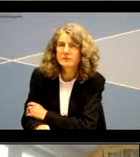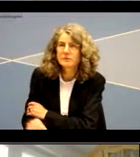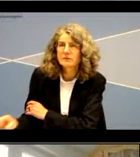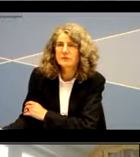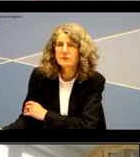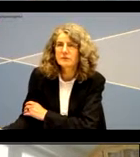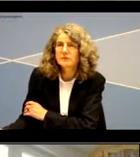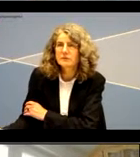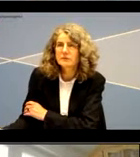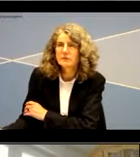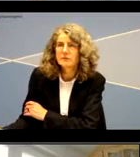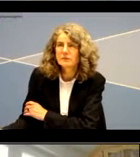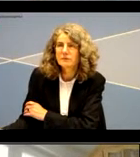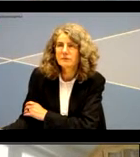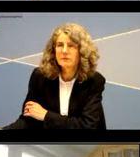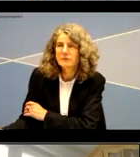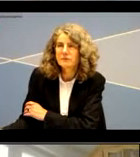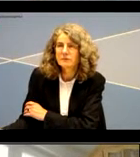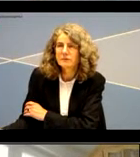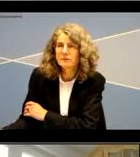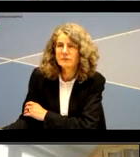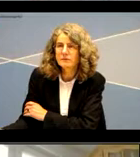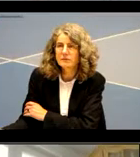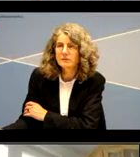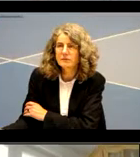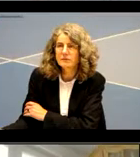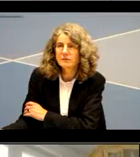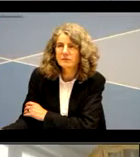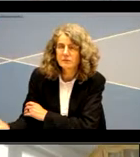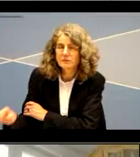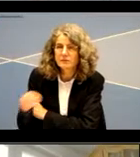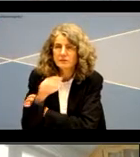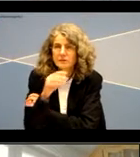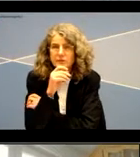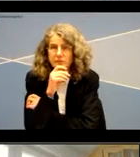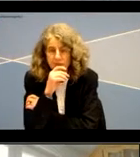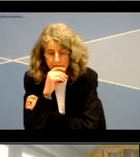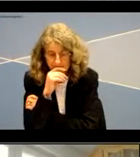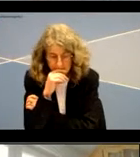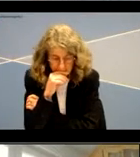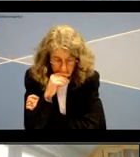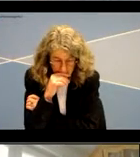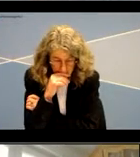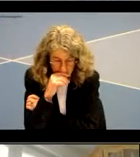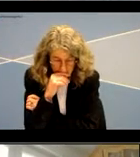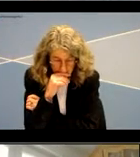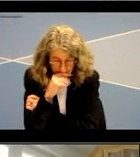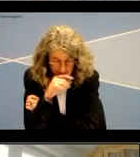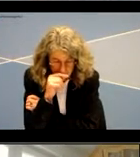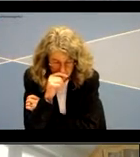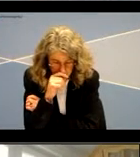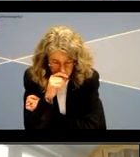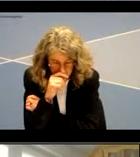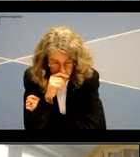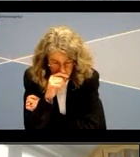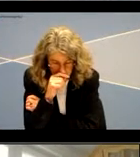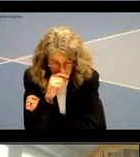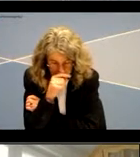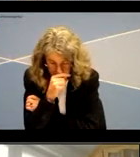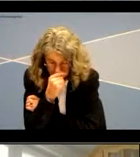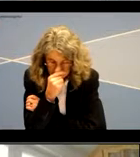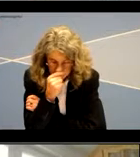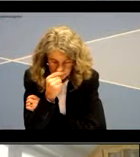lower internet literacy. So for the Joneses, they should be informed that they can change the heating system with a